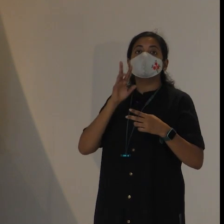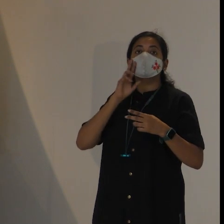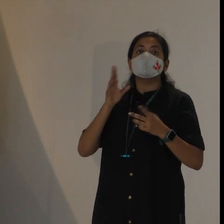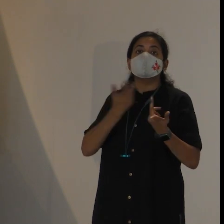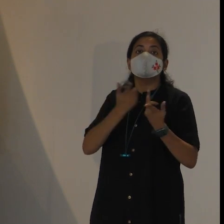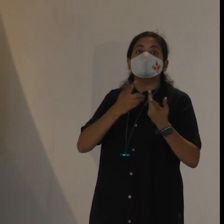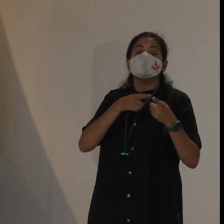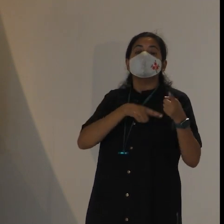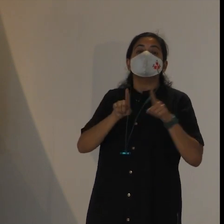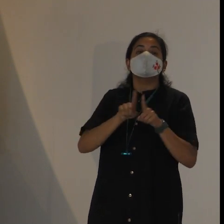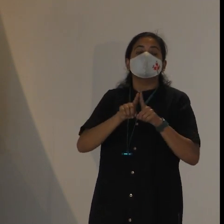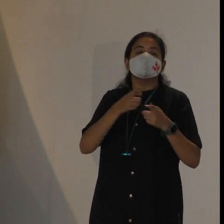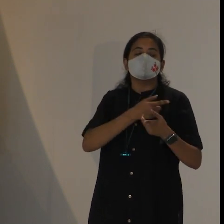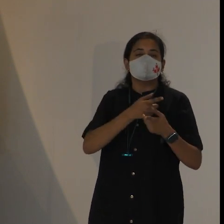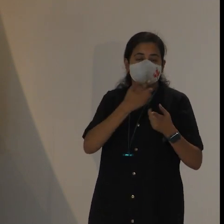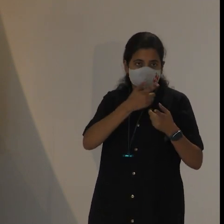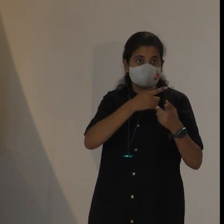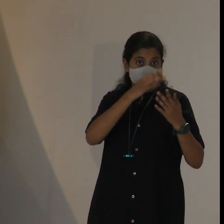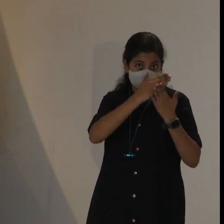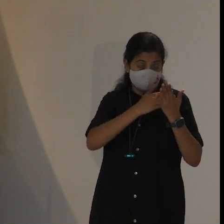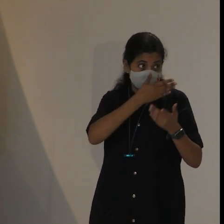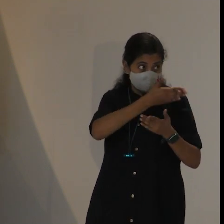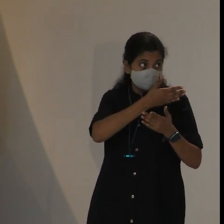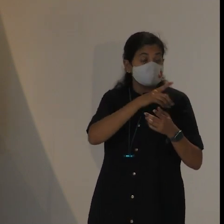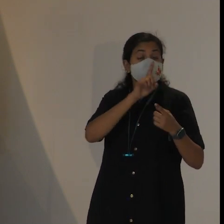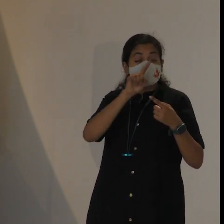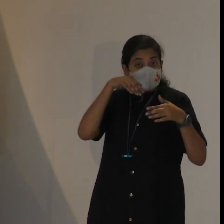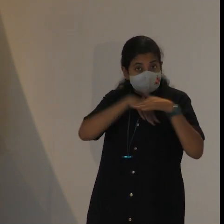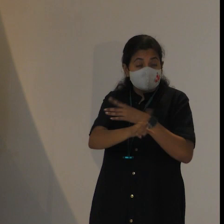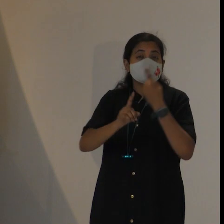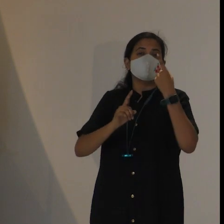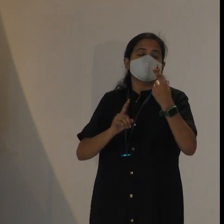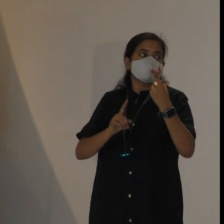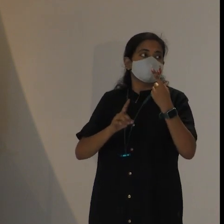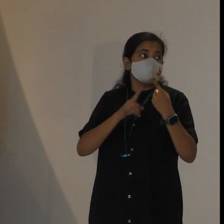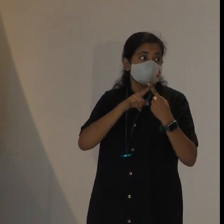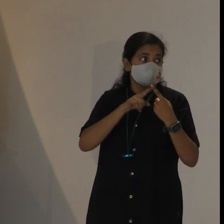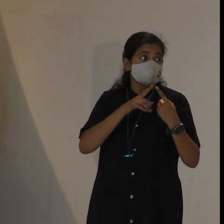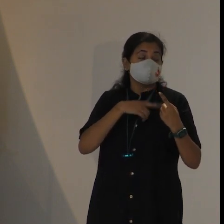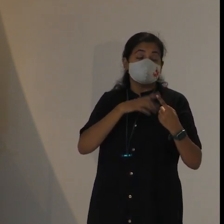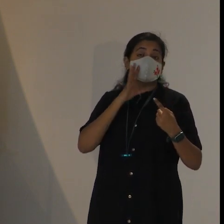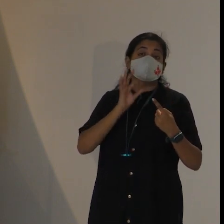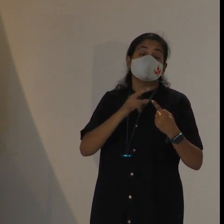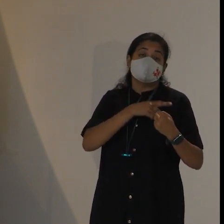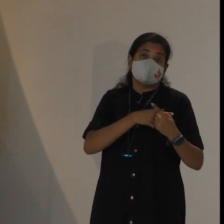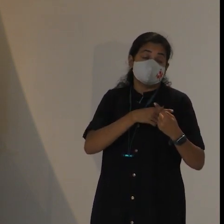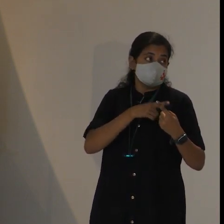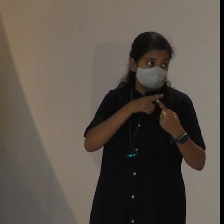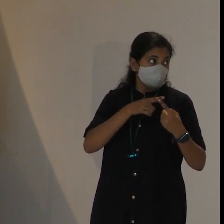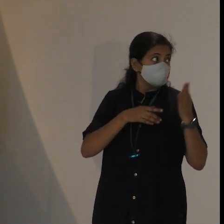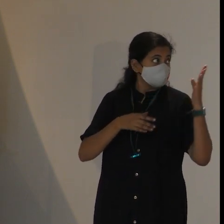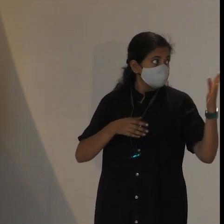outreach towards reimagined access in this format, but the one that really made me very, very proud was this